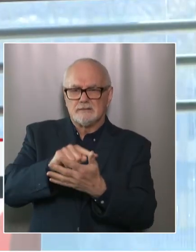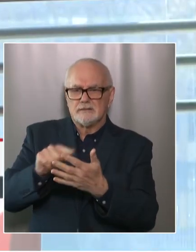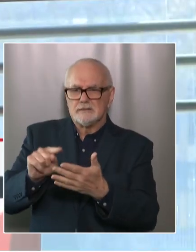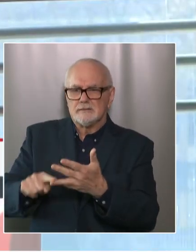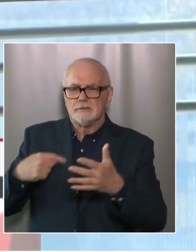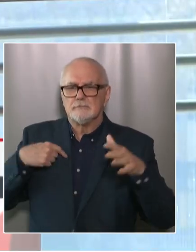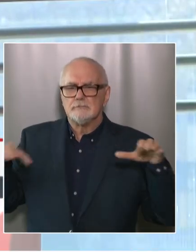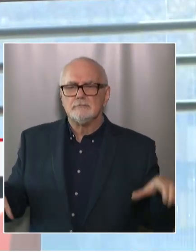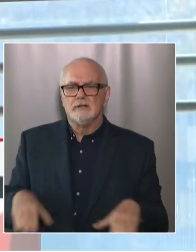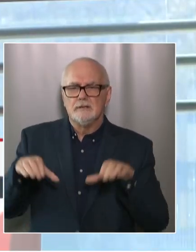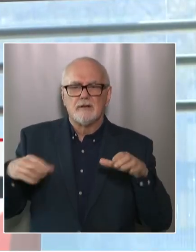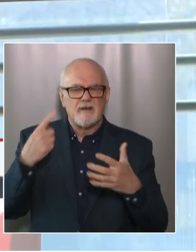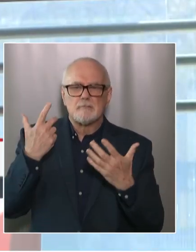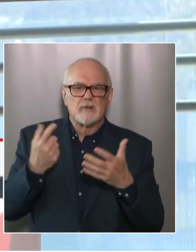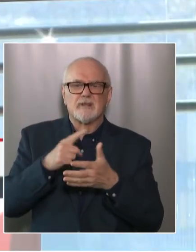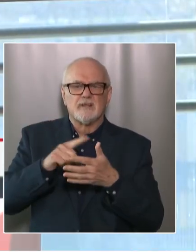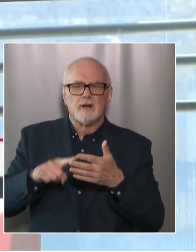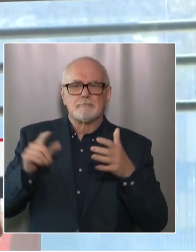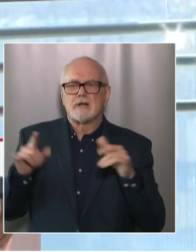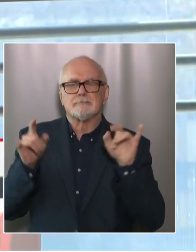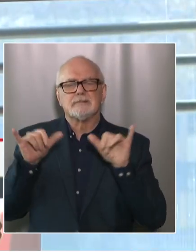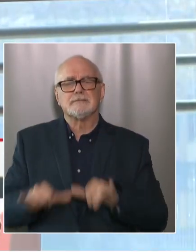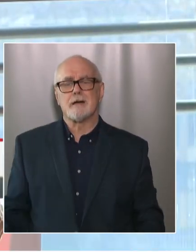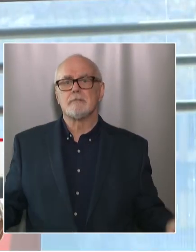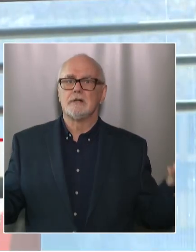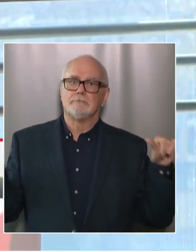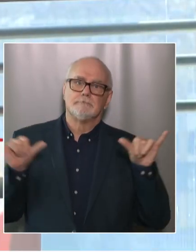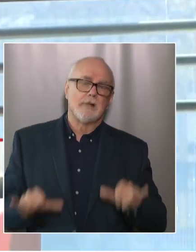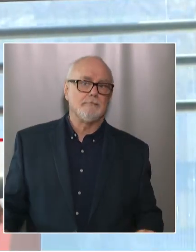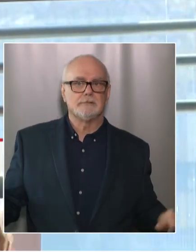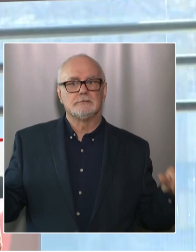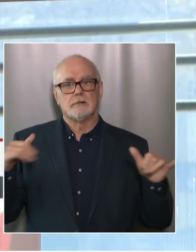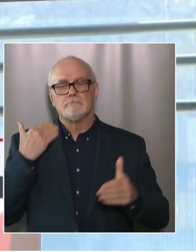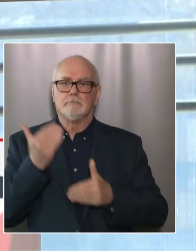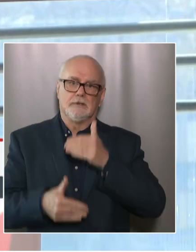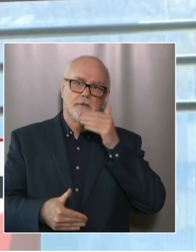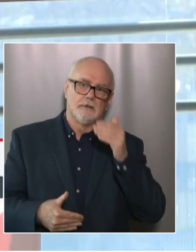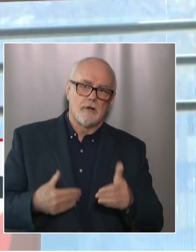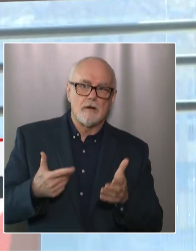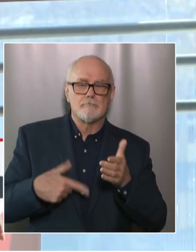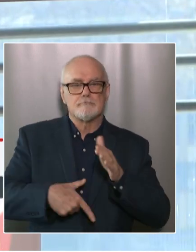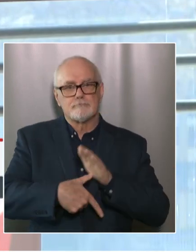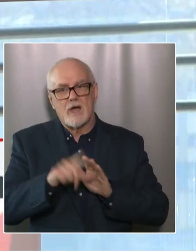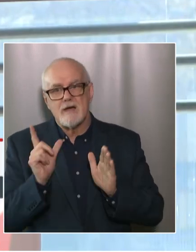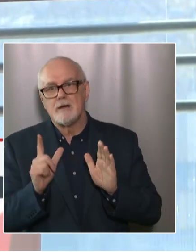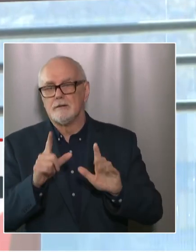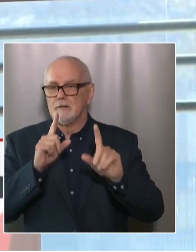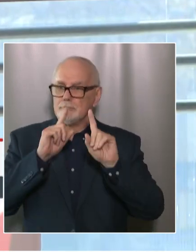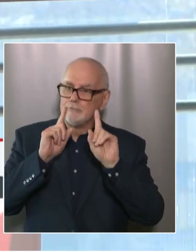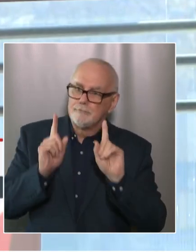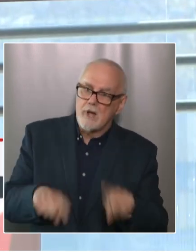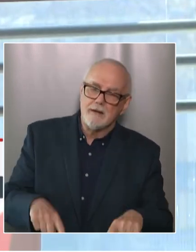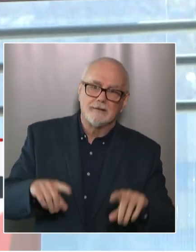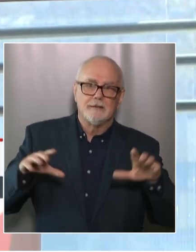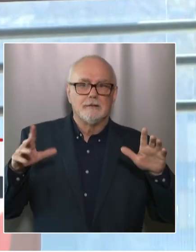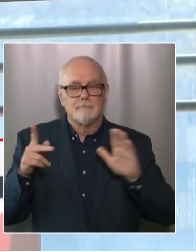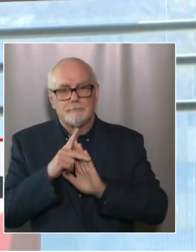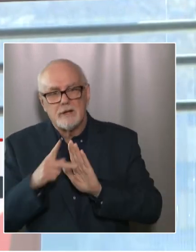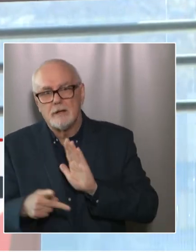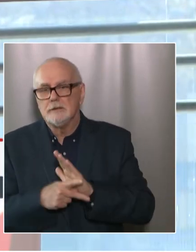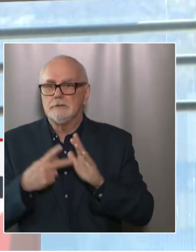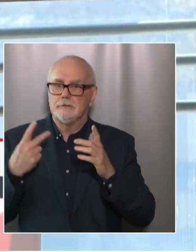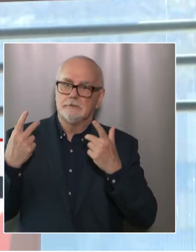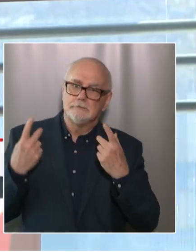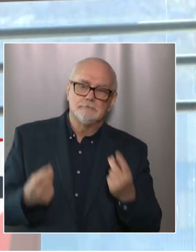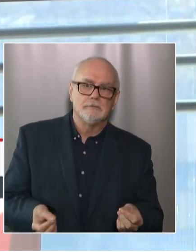done them? Do we have to have this review or this report or this regulation?